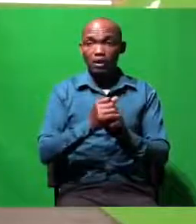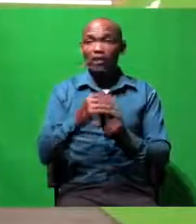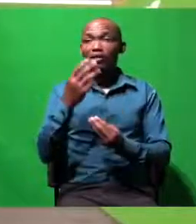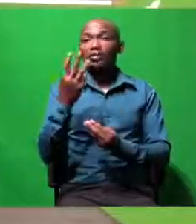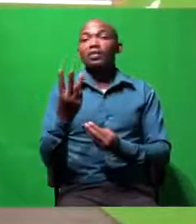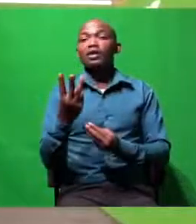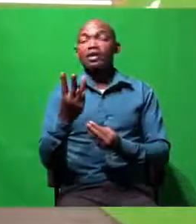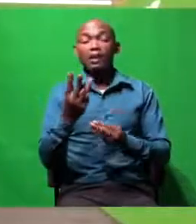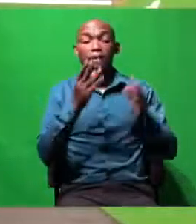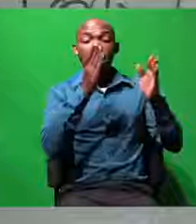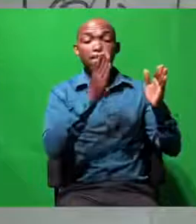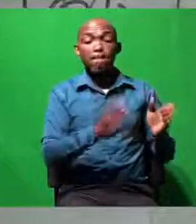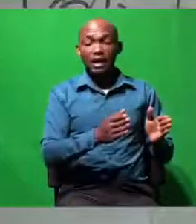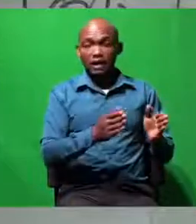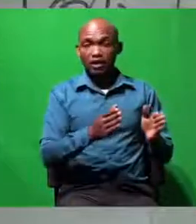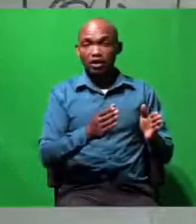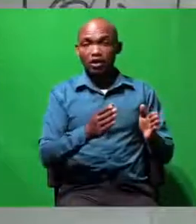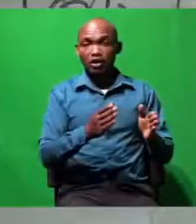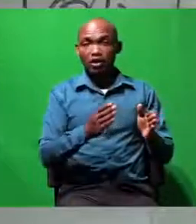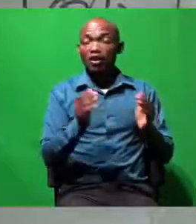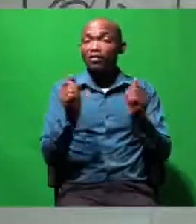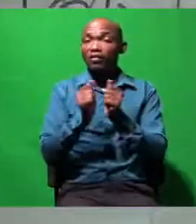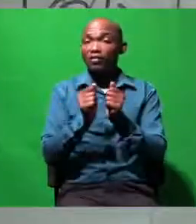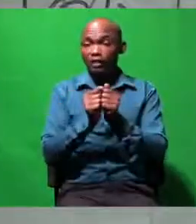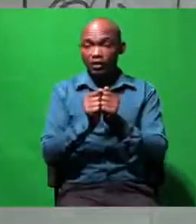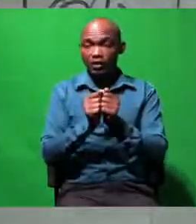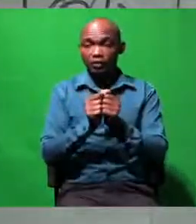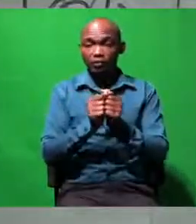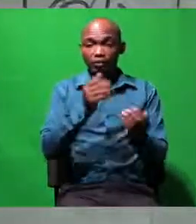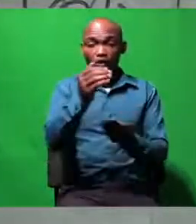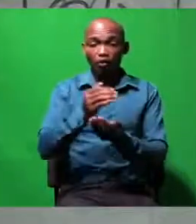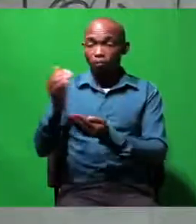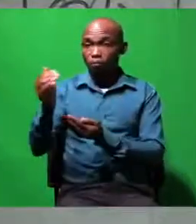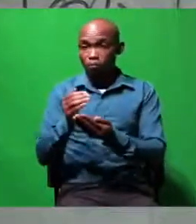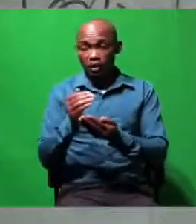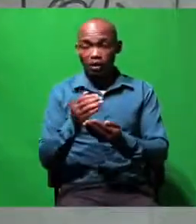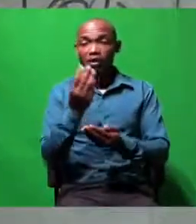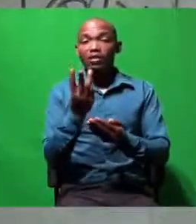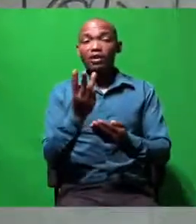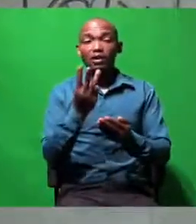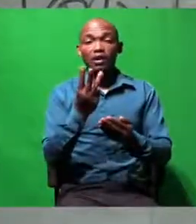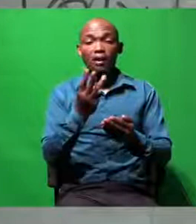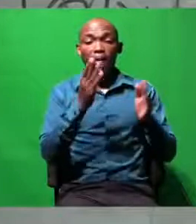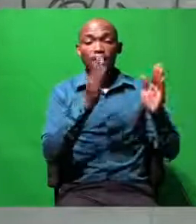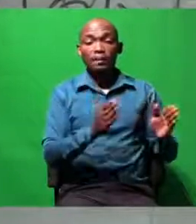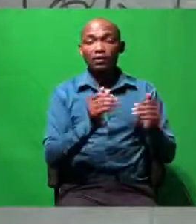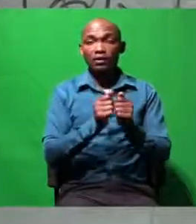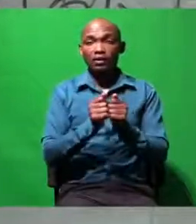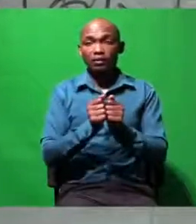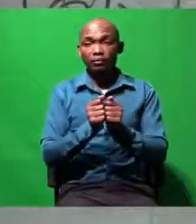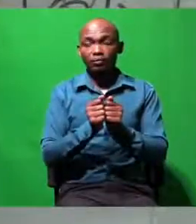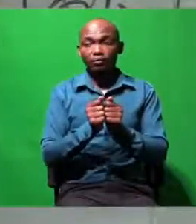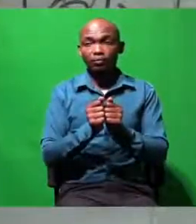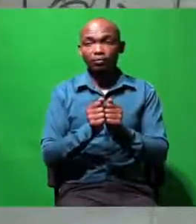three main organs. Comprises three main organs, which is